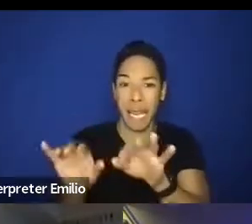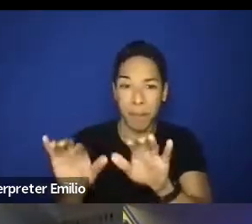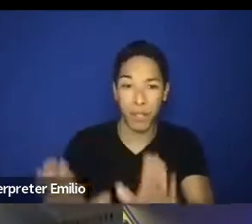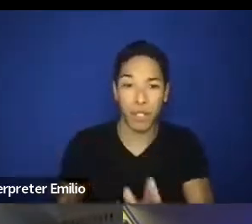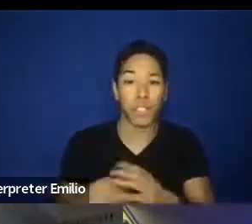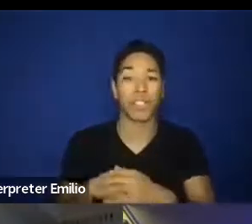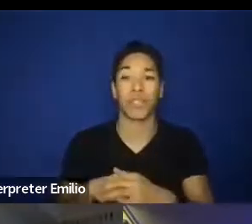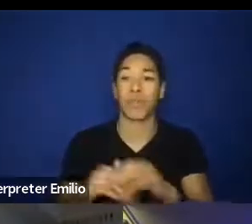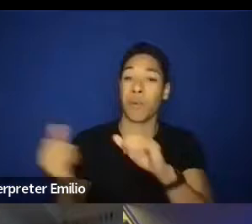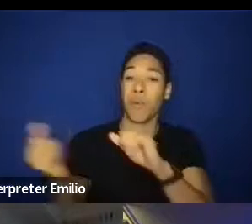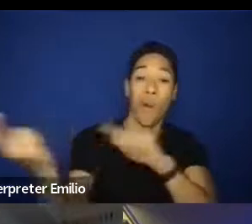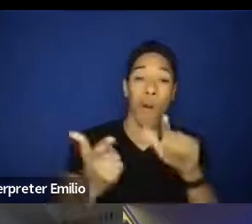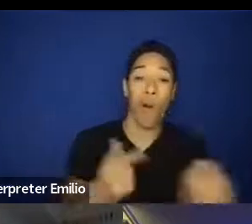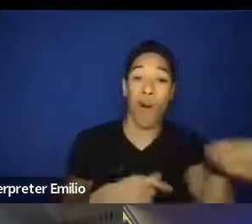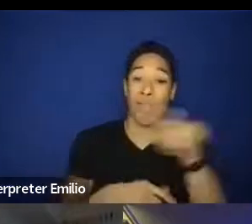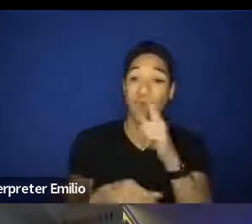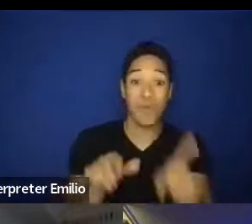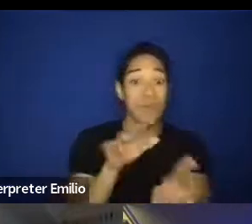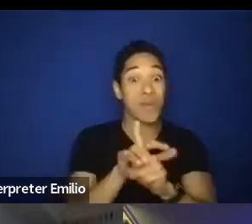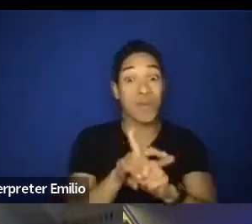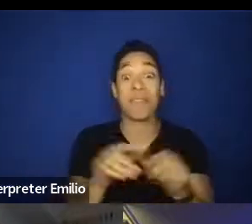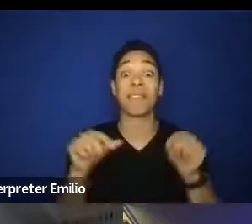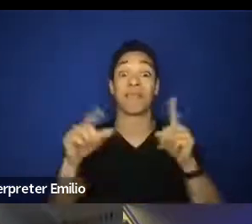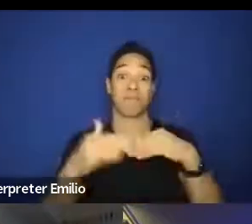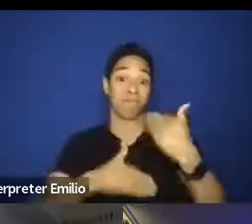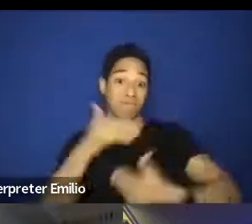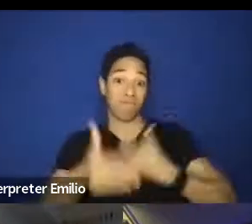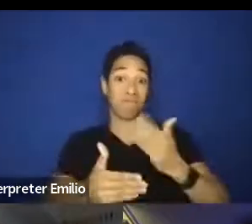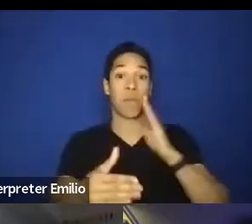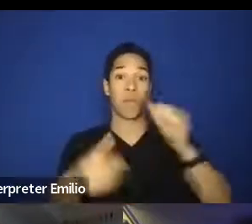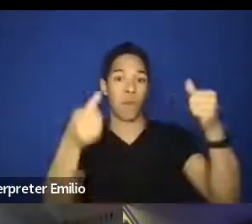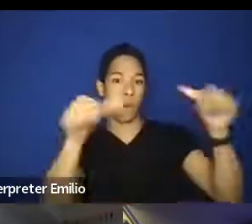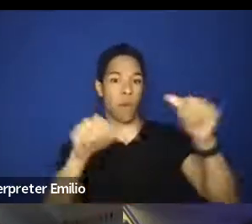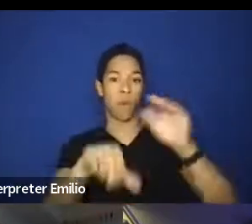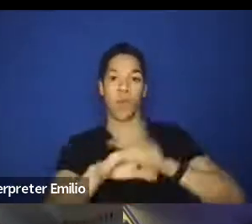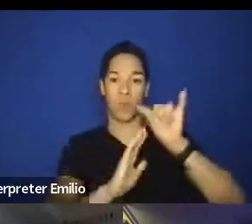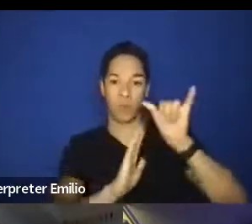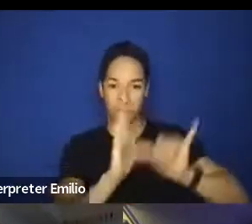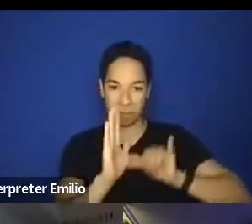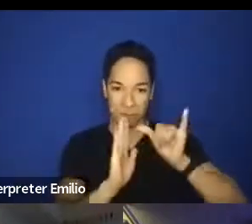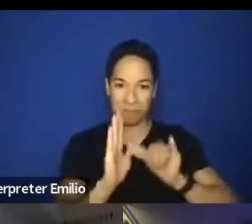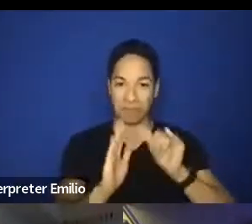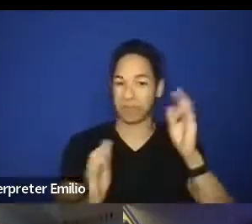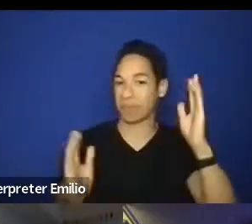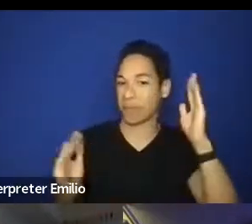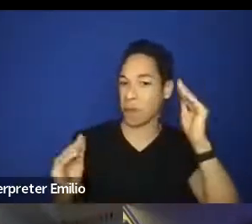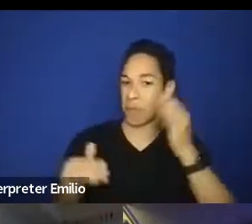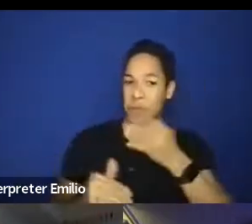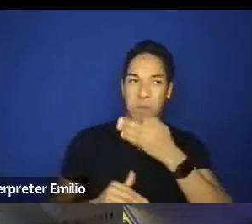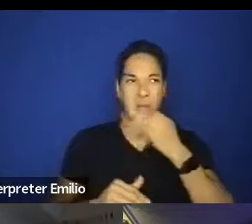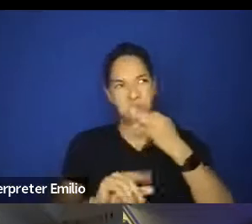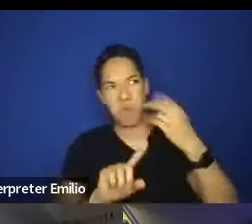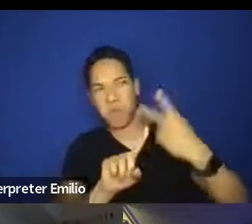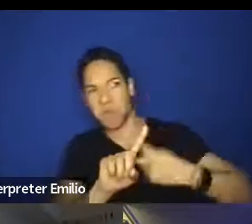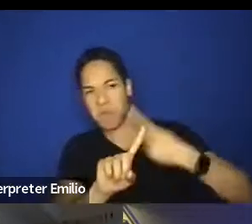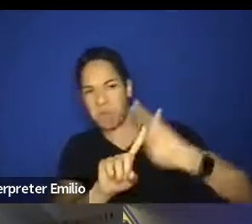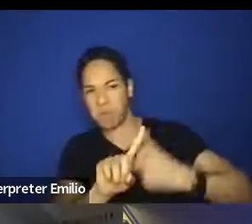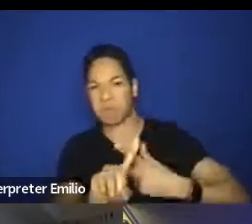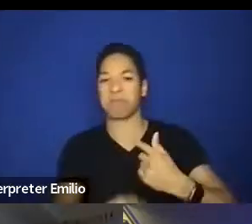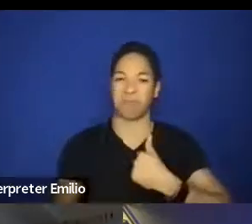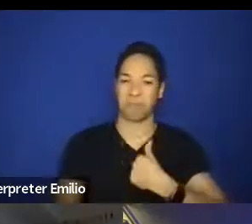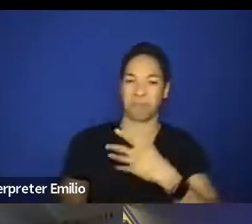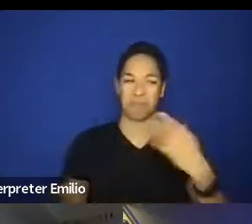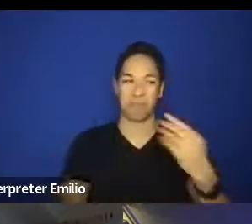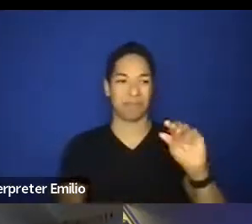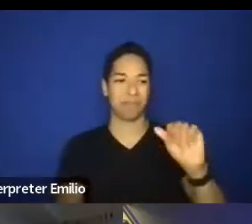all who have attended. This will eventually come up on our YouTube site. We're hoping to do that in the next couple months or stuff. Ashley and I are going to play with